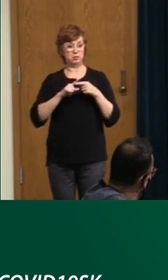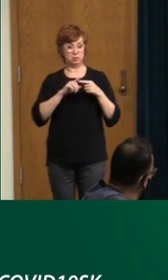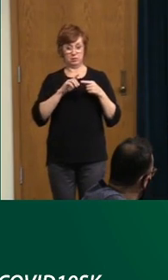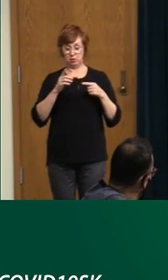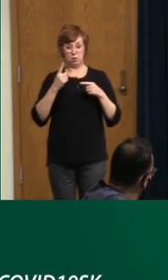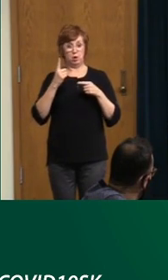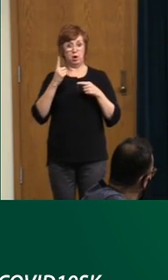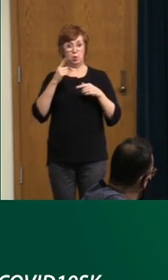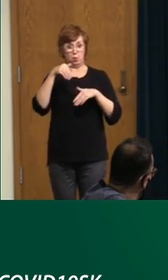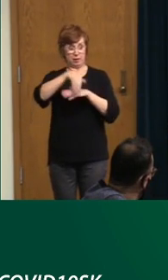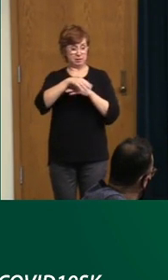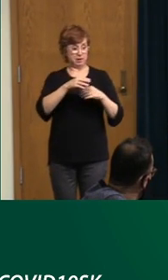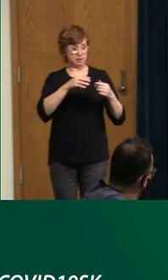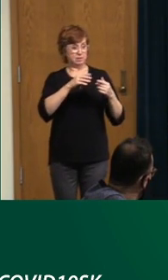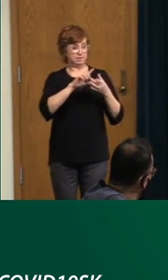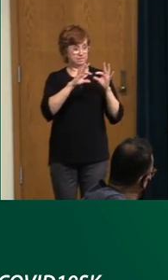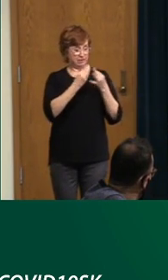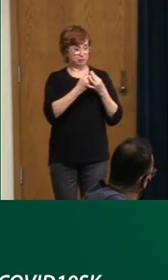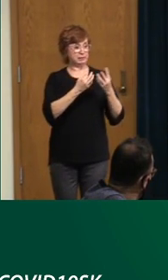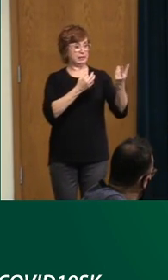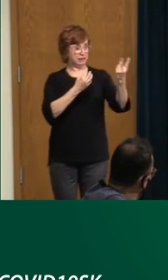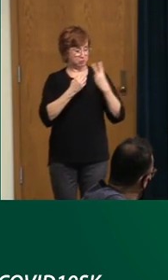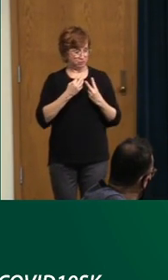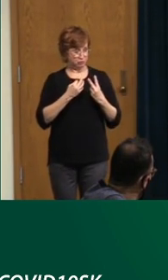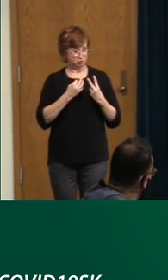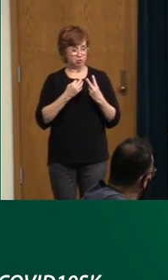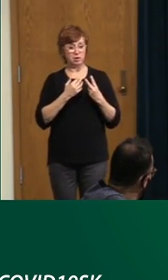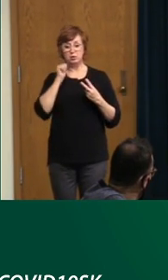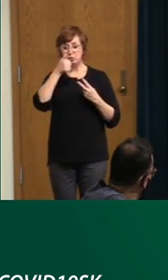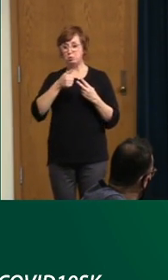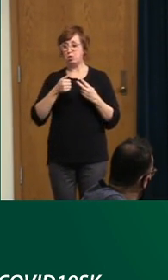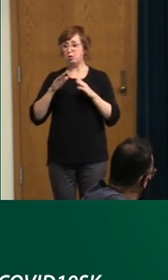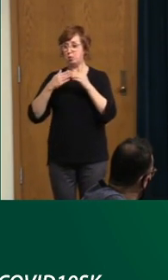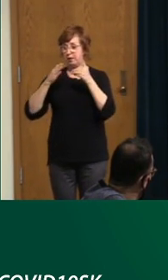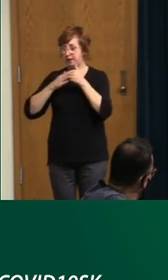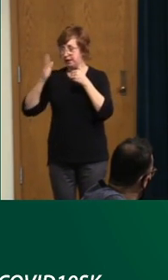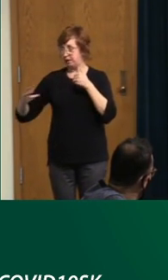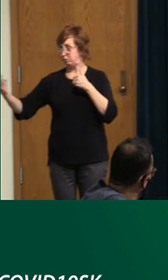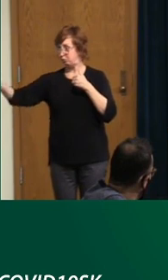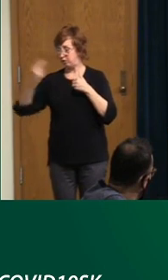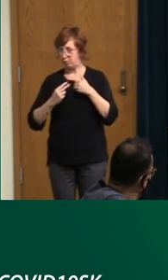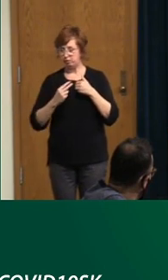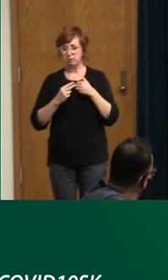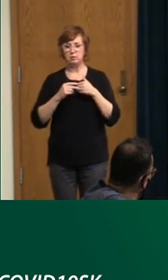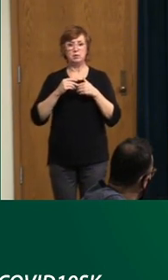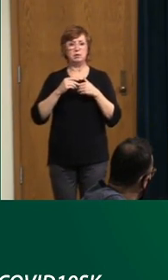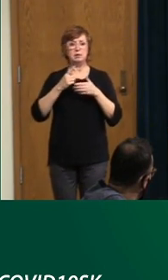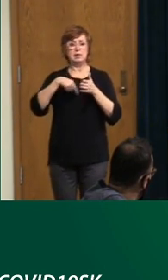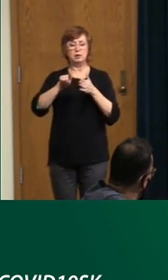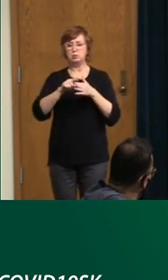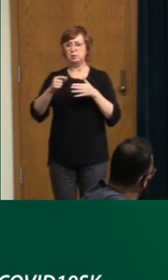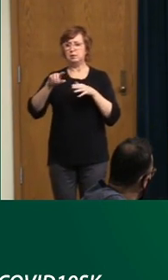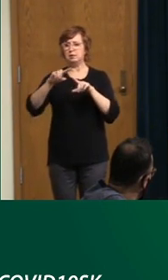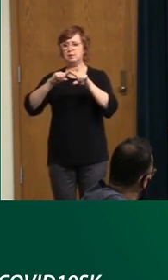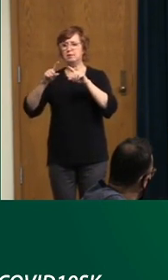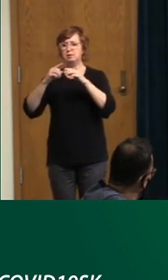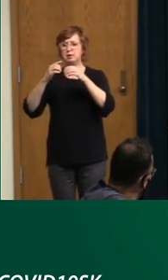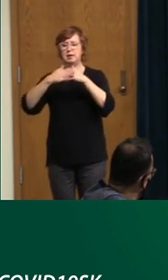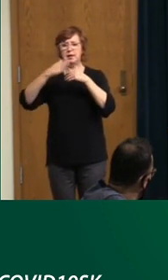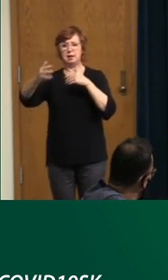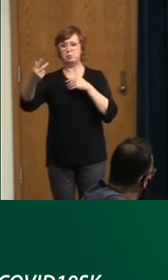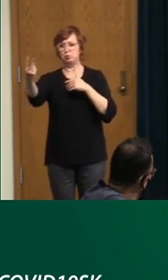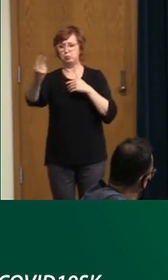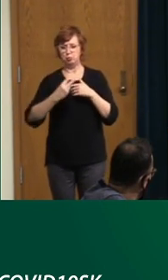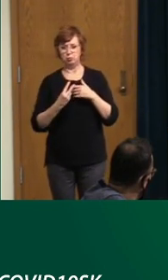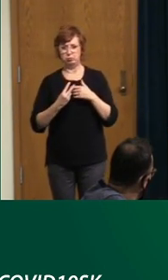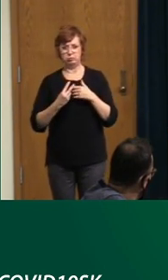family members over the next night. And if you want to have, another different set of neighbors over the night after that, well, now you've got multiple